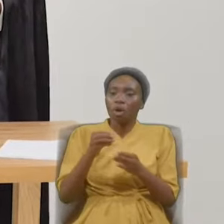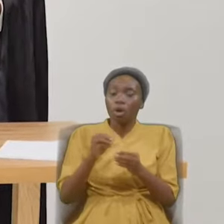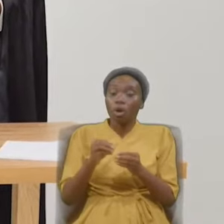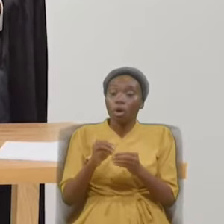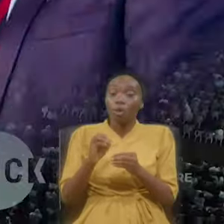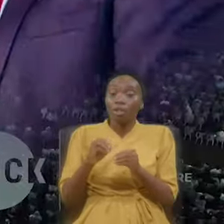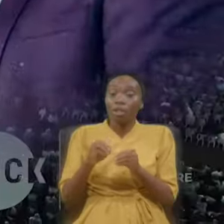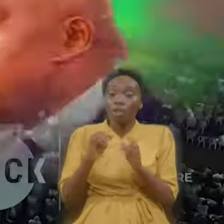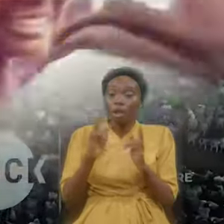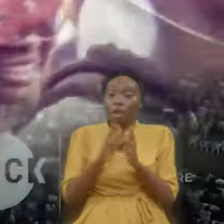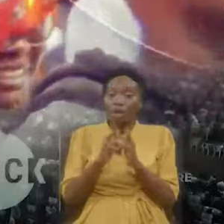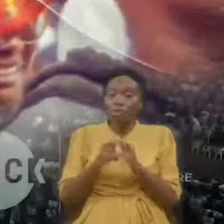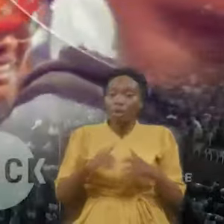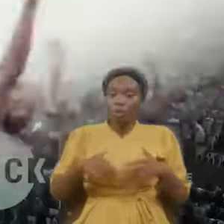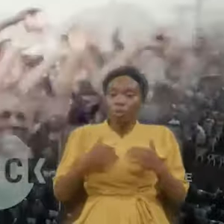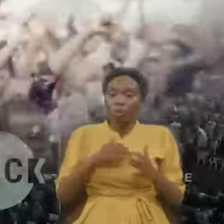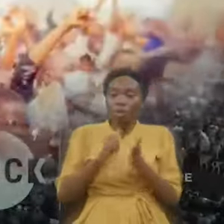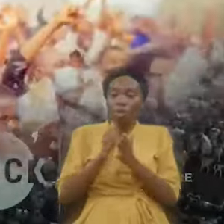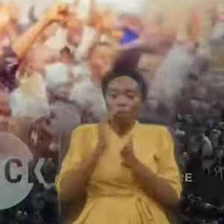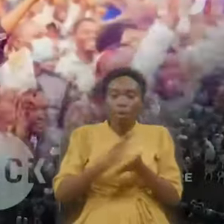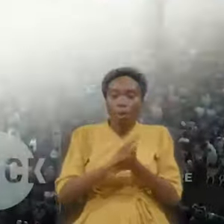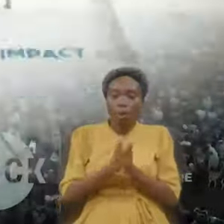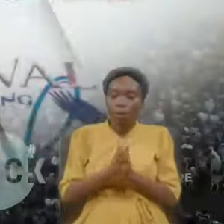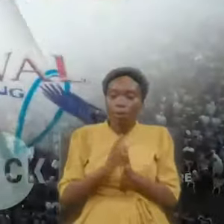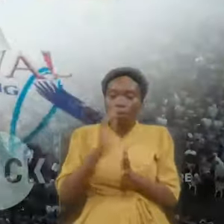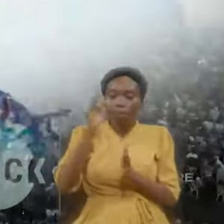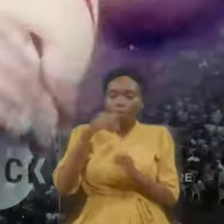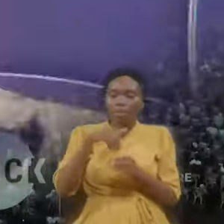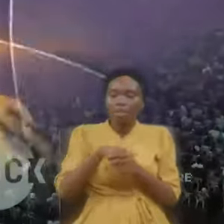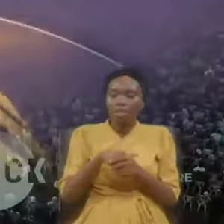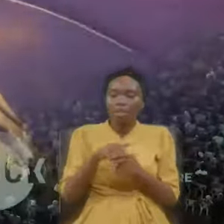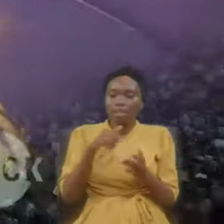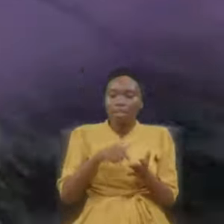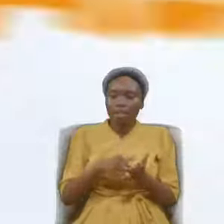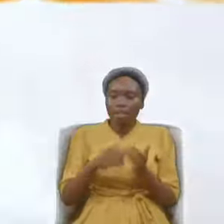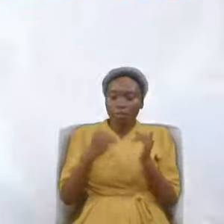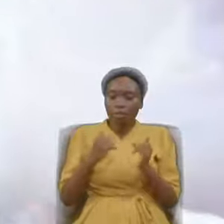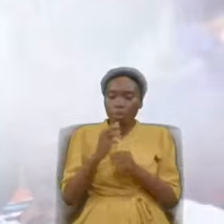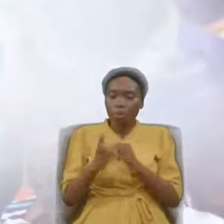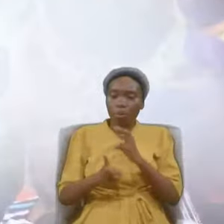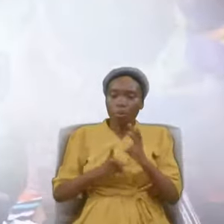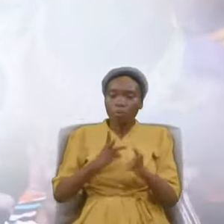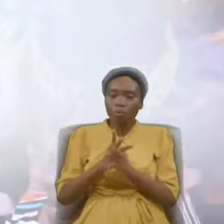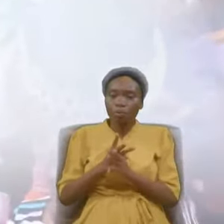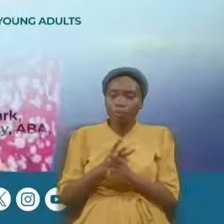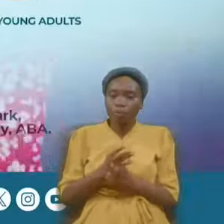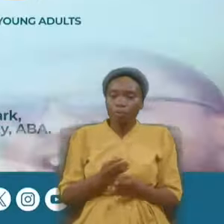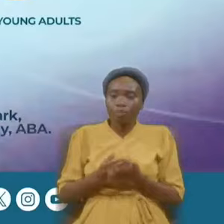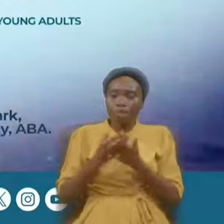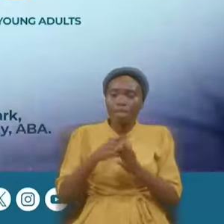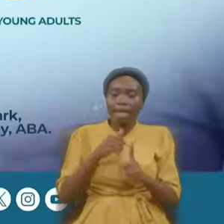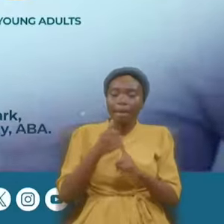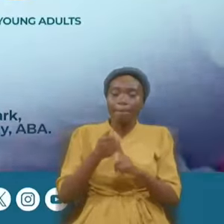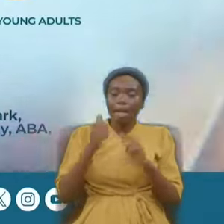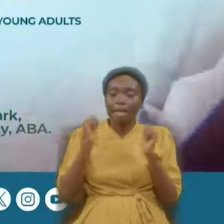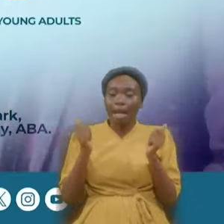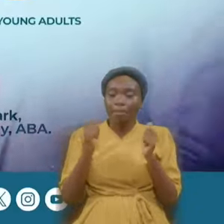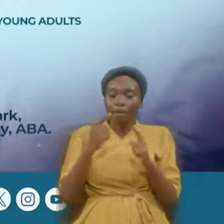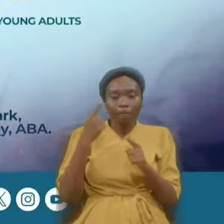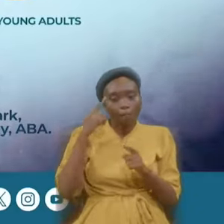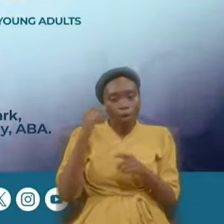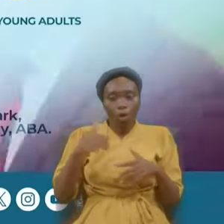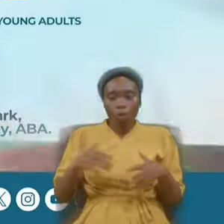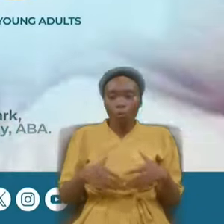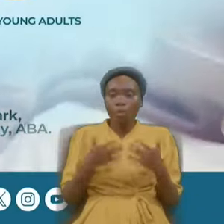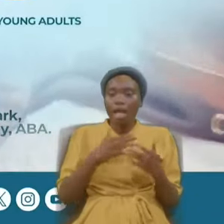camps, youths that will become godly catalysts in this present world. Presenting the Impact Academy for